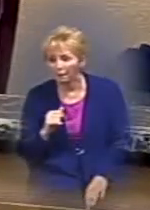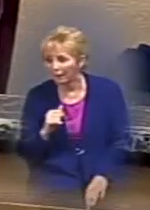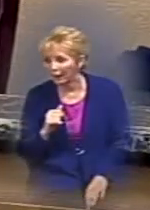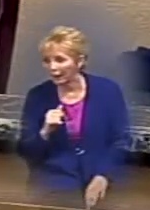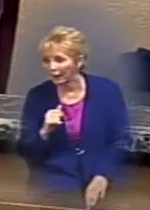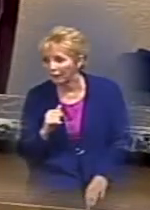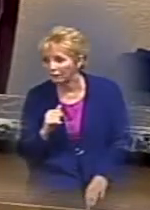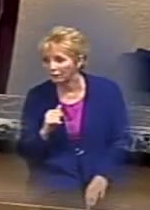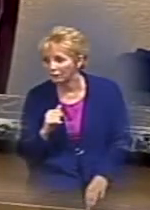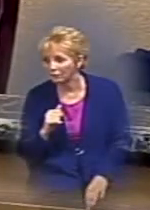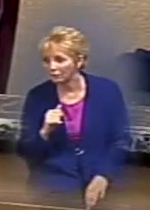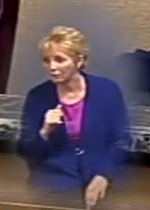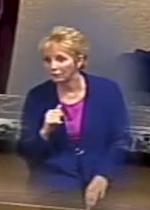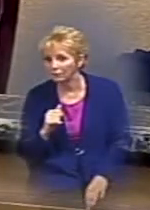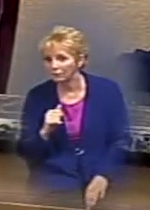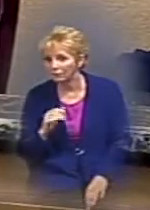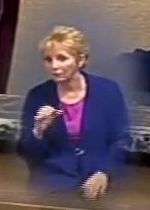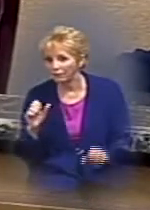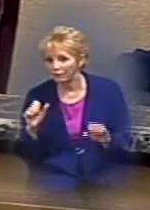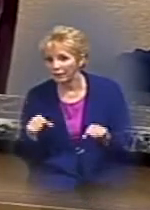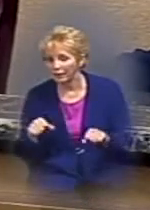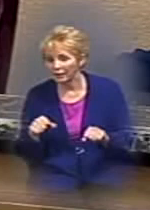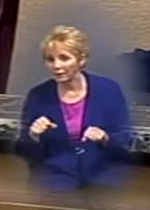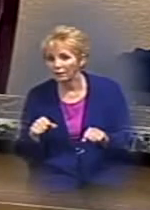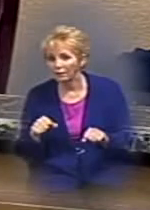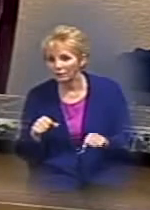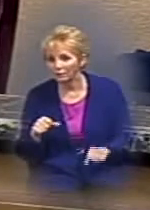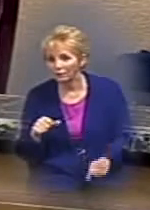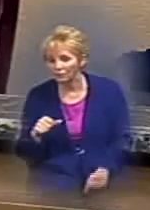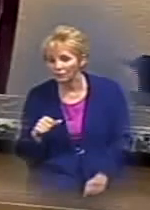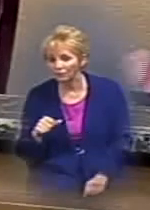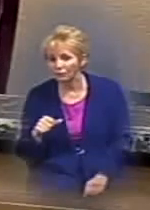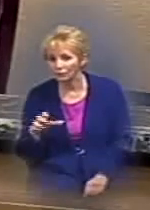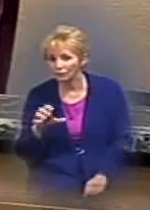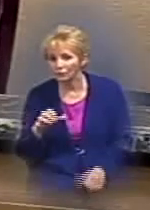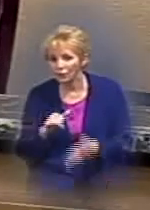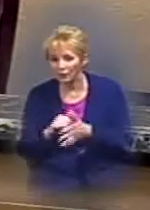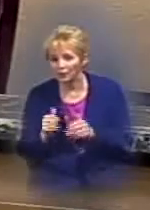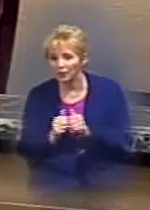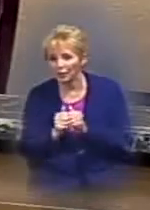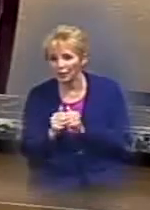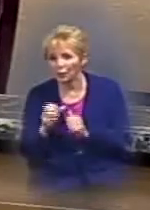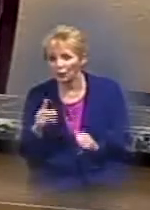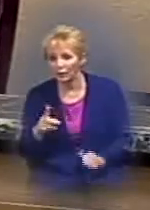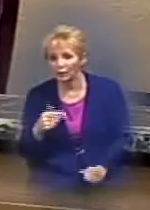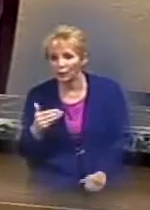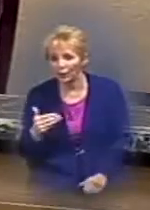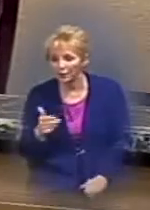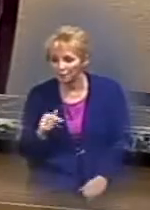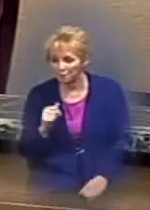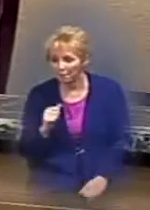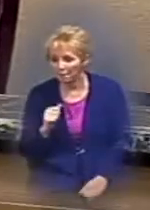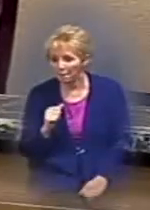I'm sorry. We can if you want to. We just thought the two things went well together. I'm sorry. Okay, go ahead.